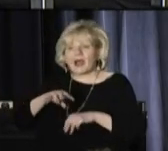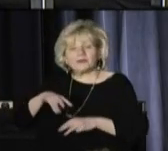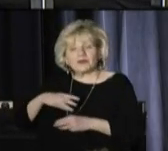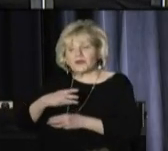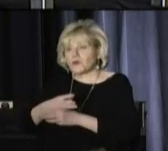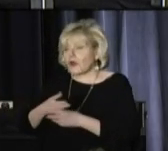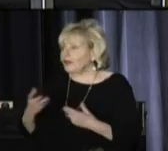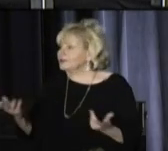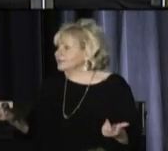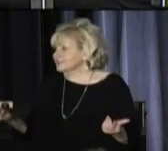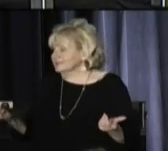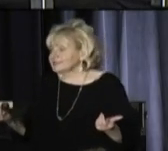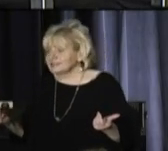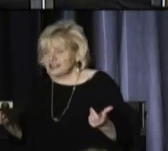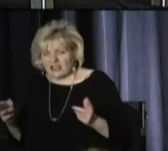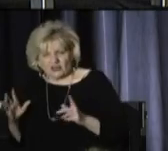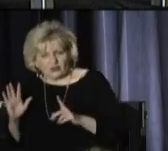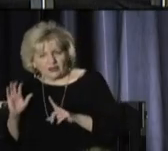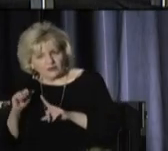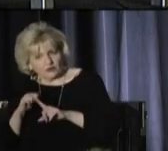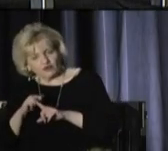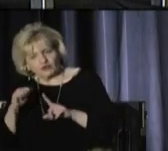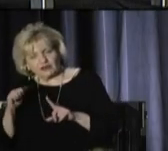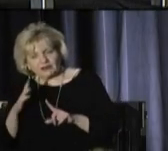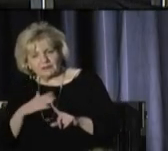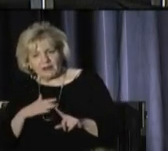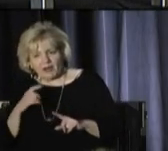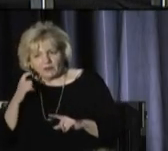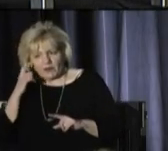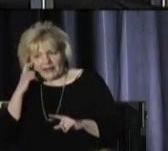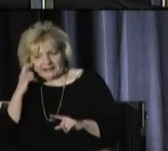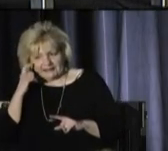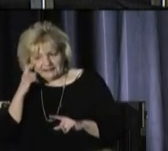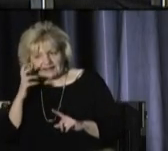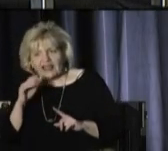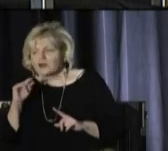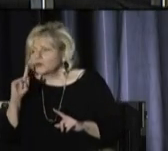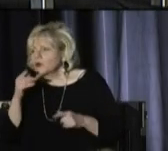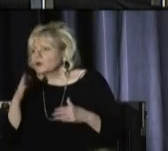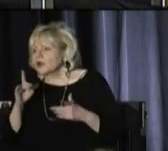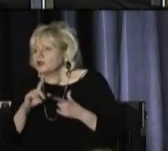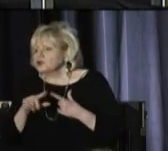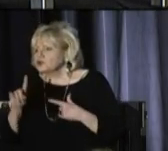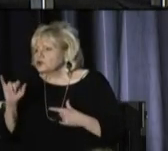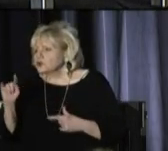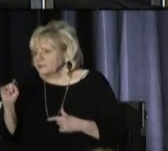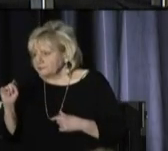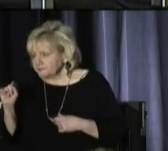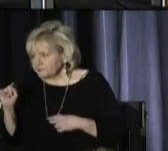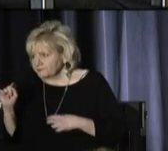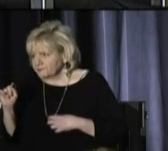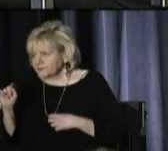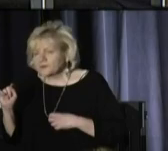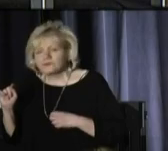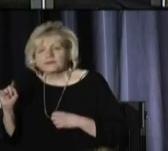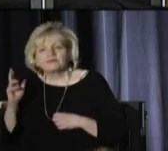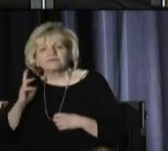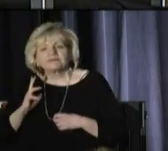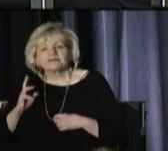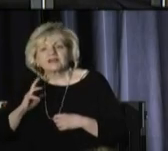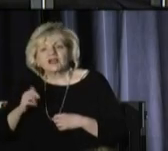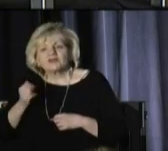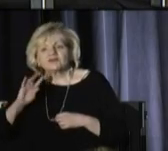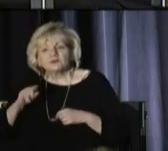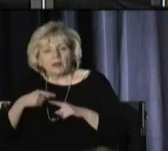So it's kind of like, I have to trick my brain into that. And one of the ways that I do it now, I just started doing this maybe the past like few